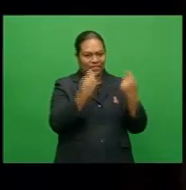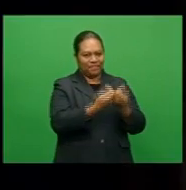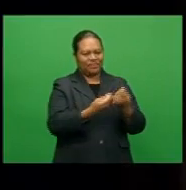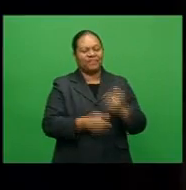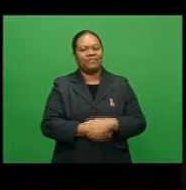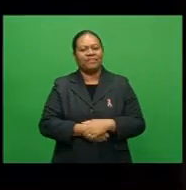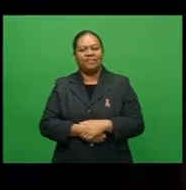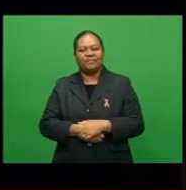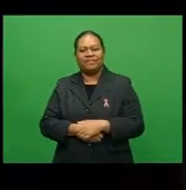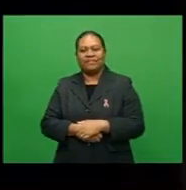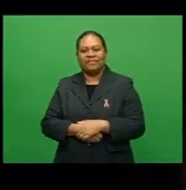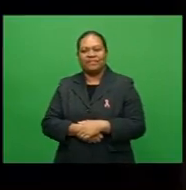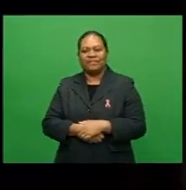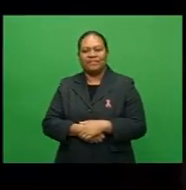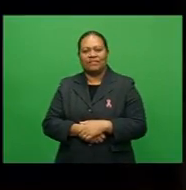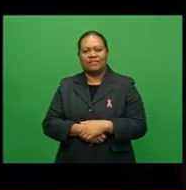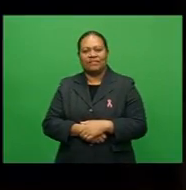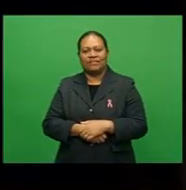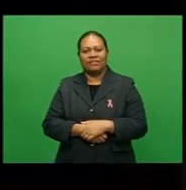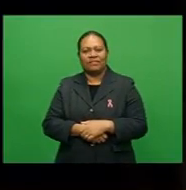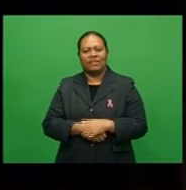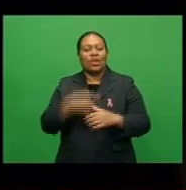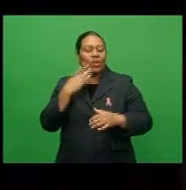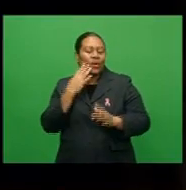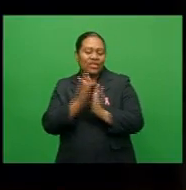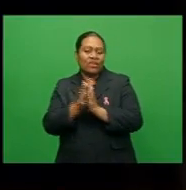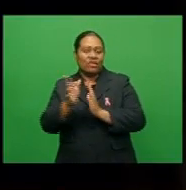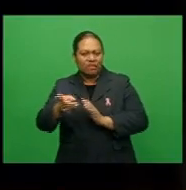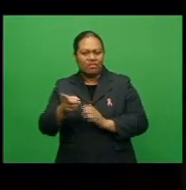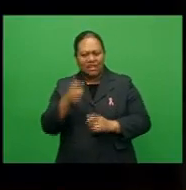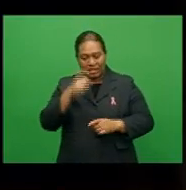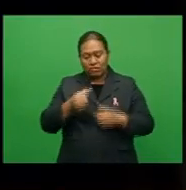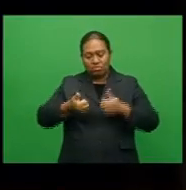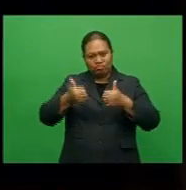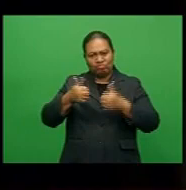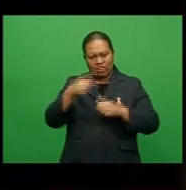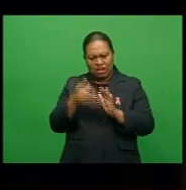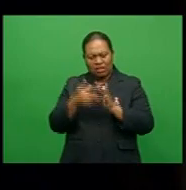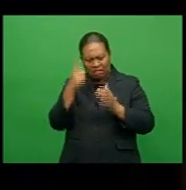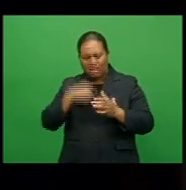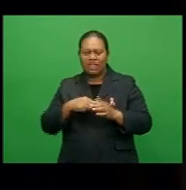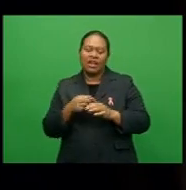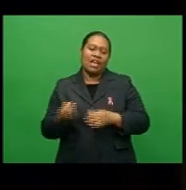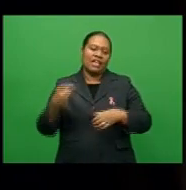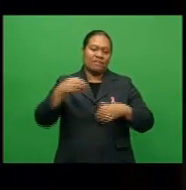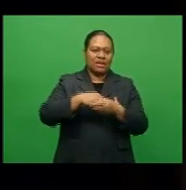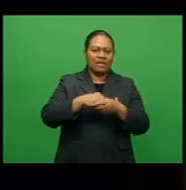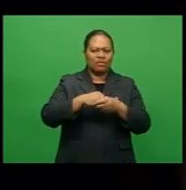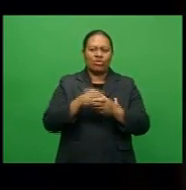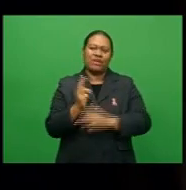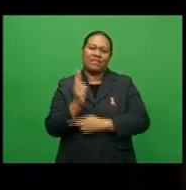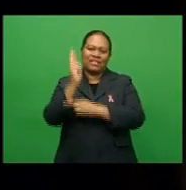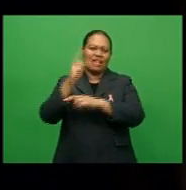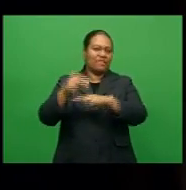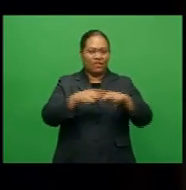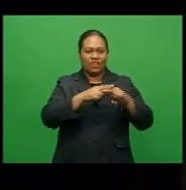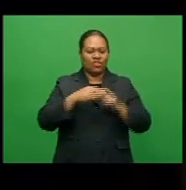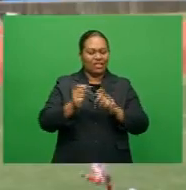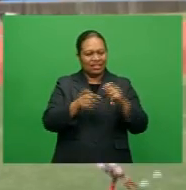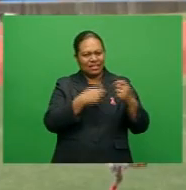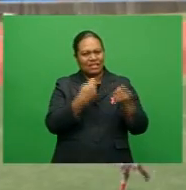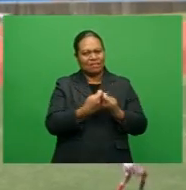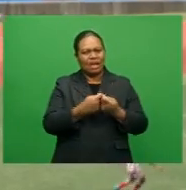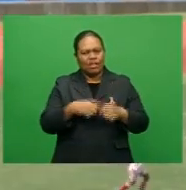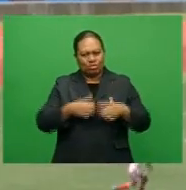and then, you know, obviously then joining the national team, they would have had quite a bit of game time and also the